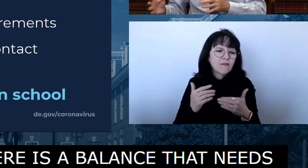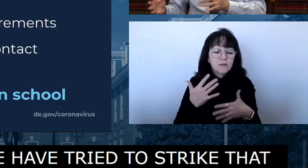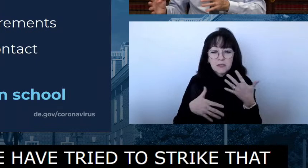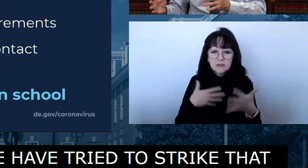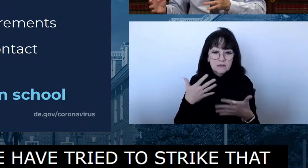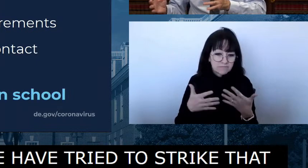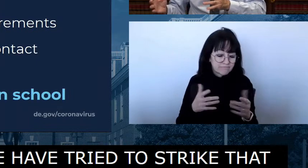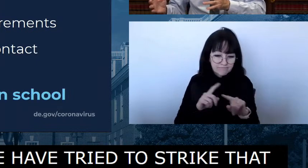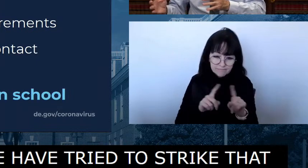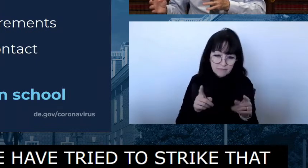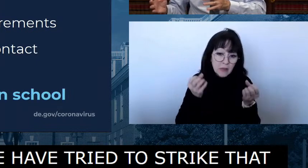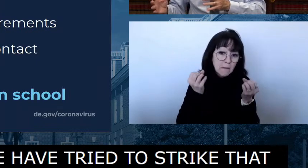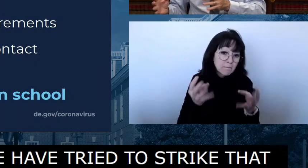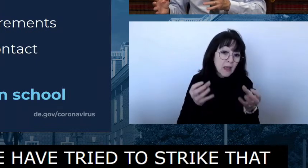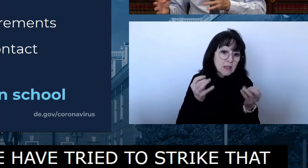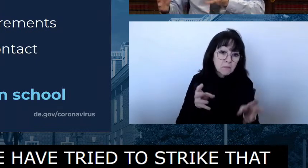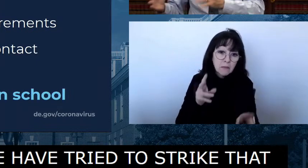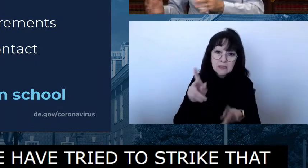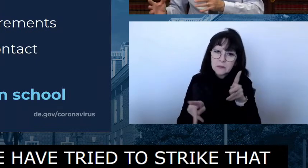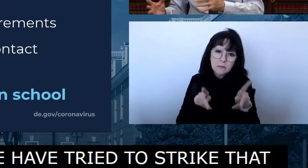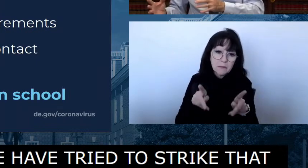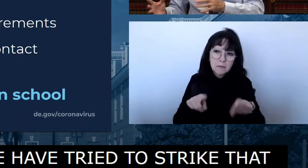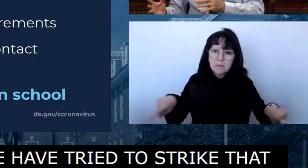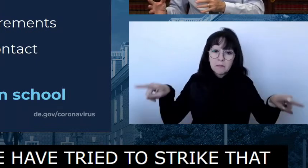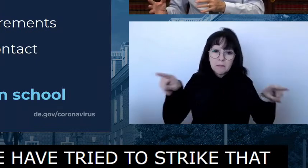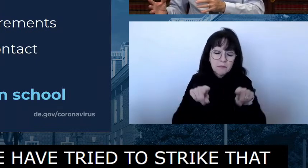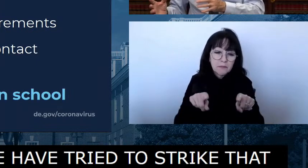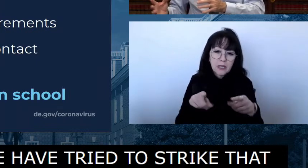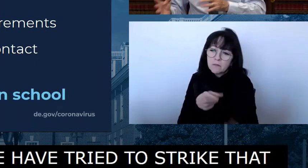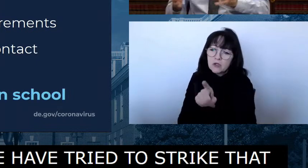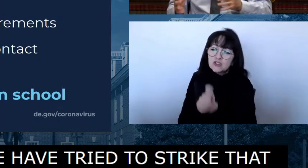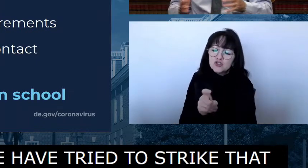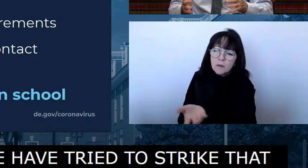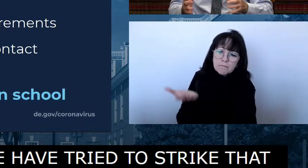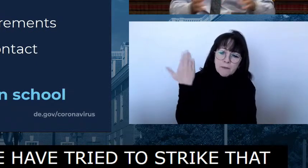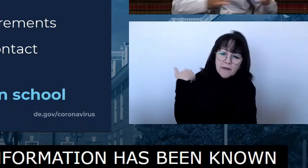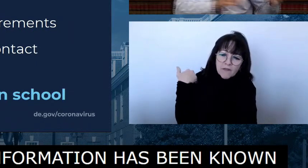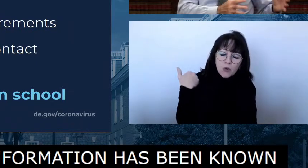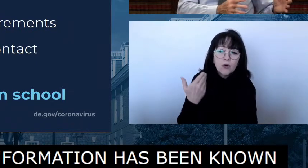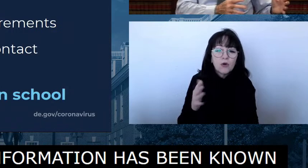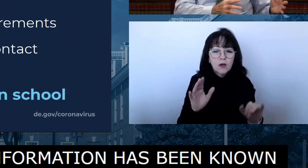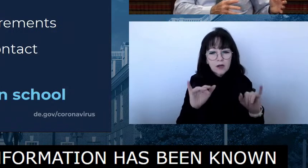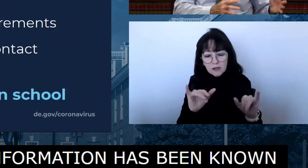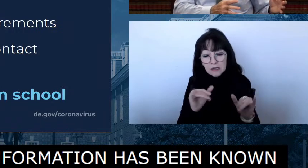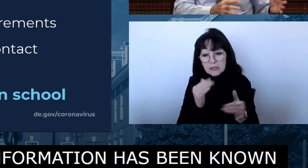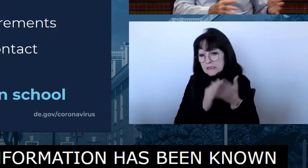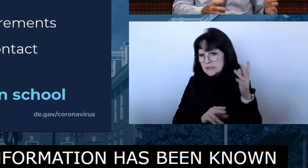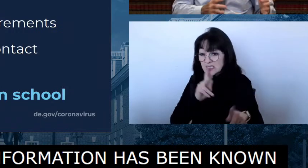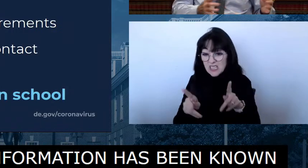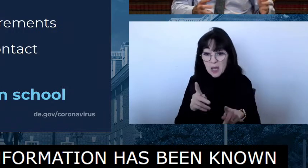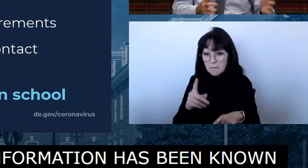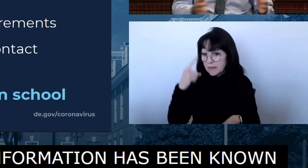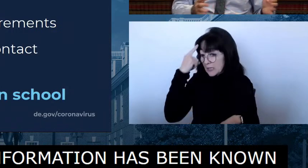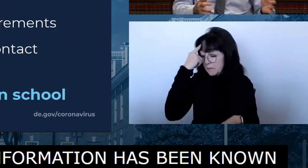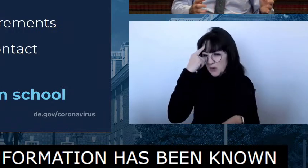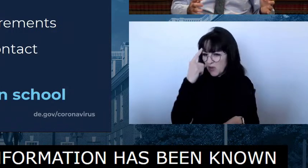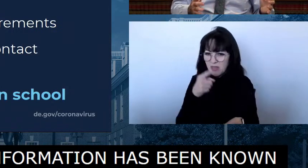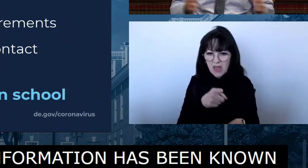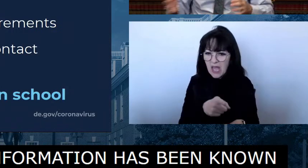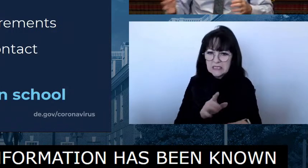as many people that have said it's not soon enough as have said it's too soon. And maybe